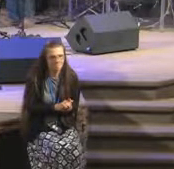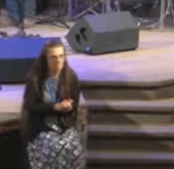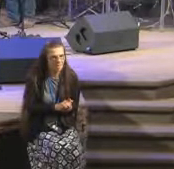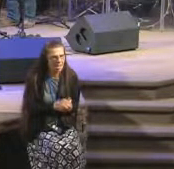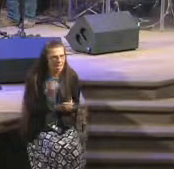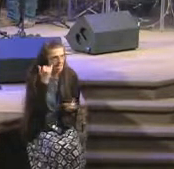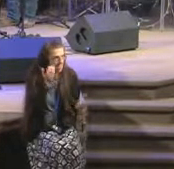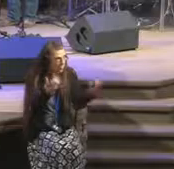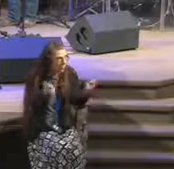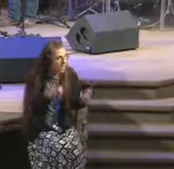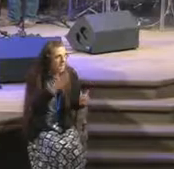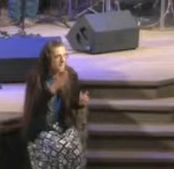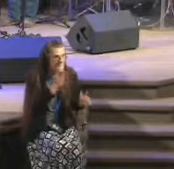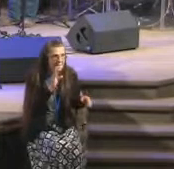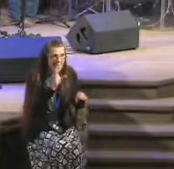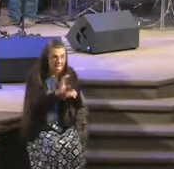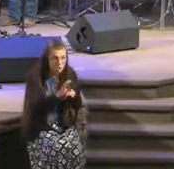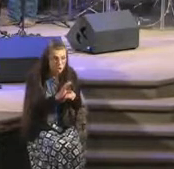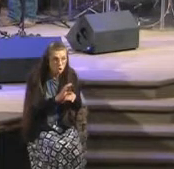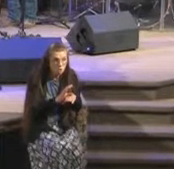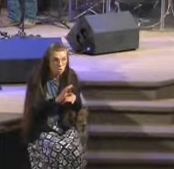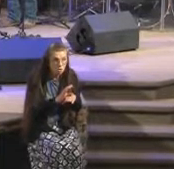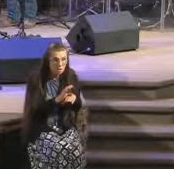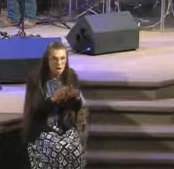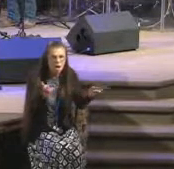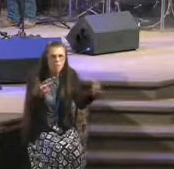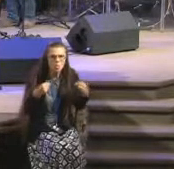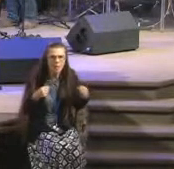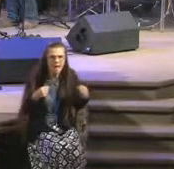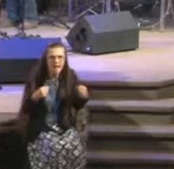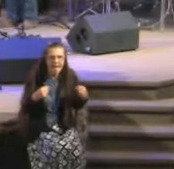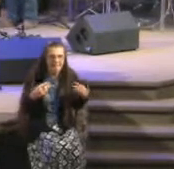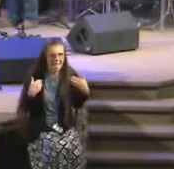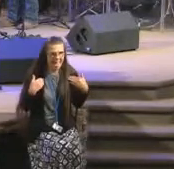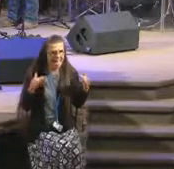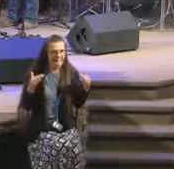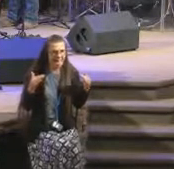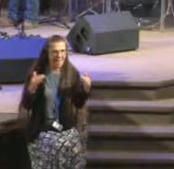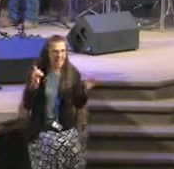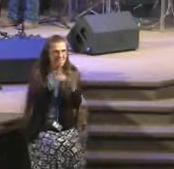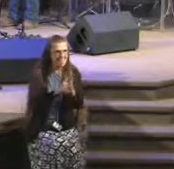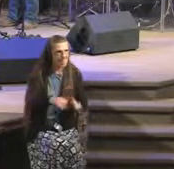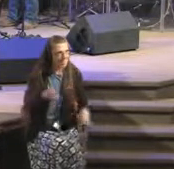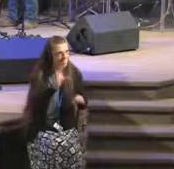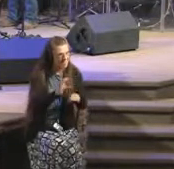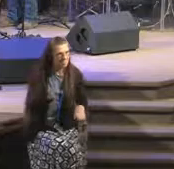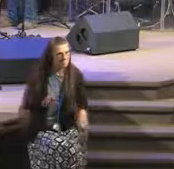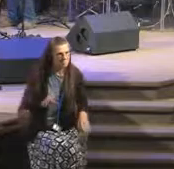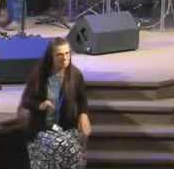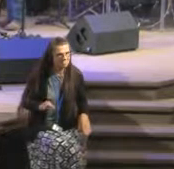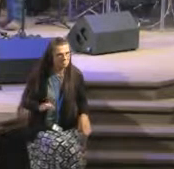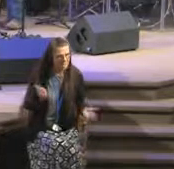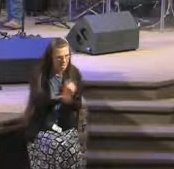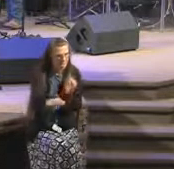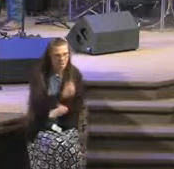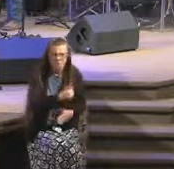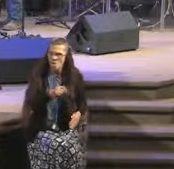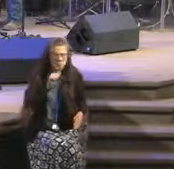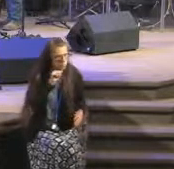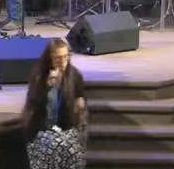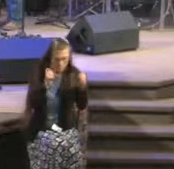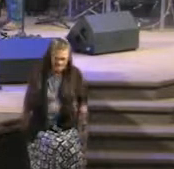And if we want to be that church, we have to act like that church. We